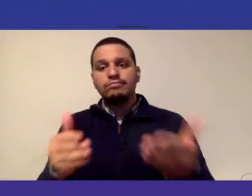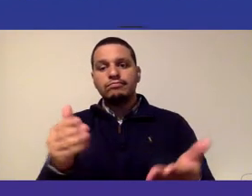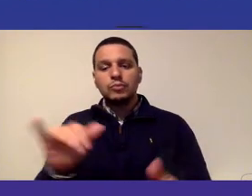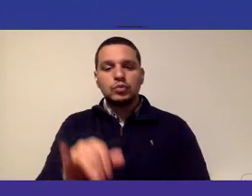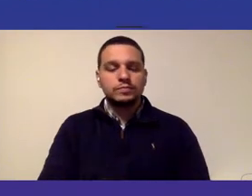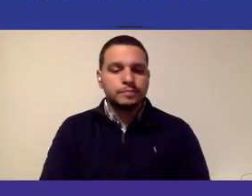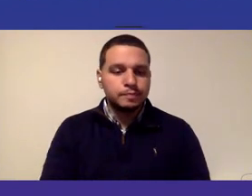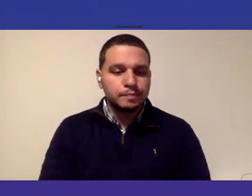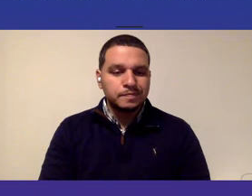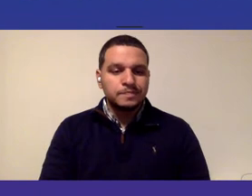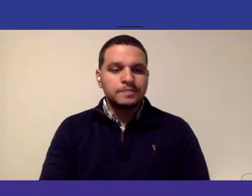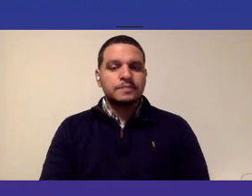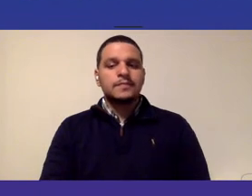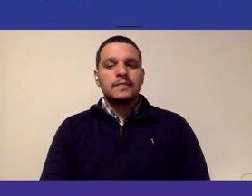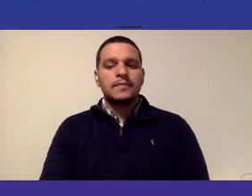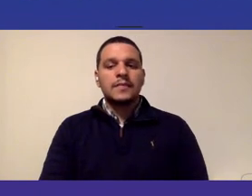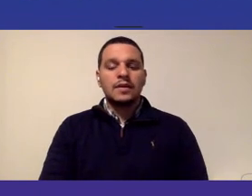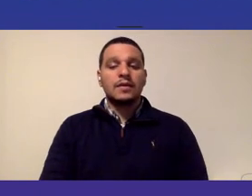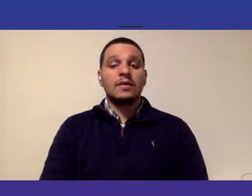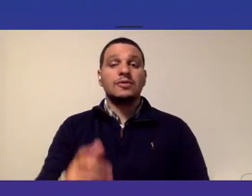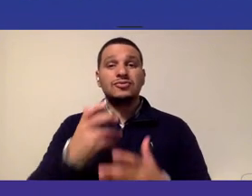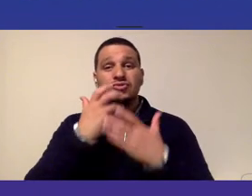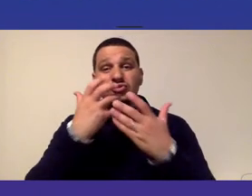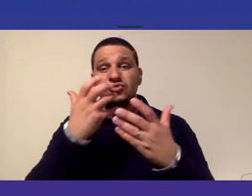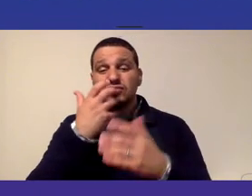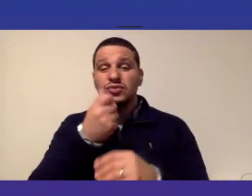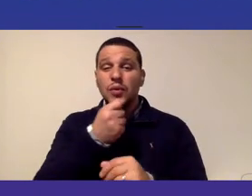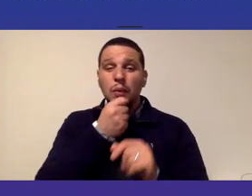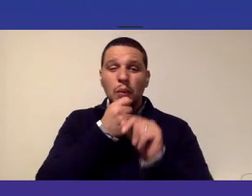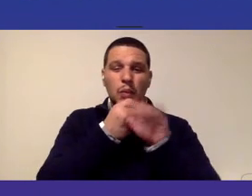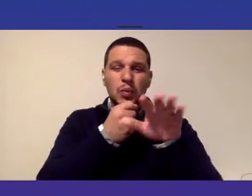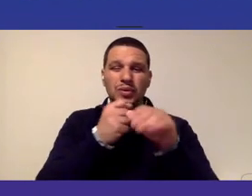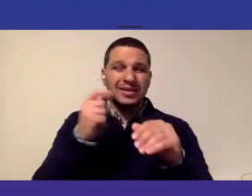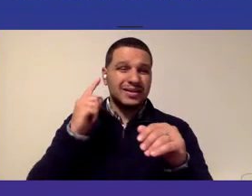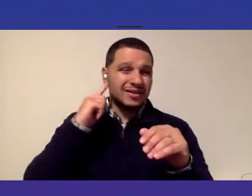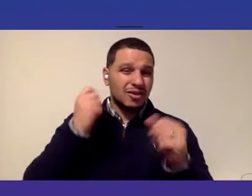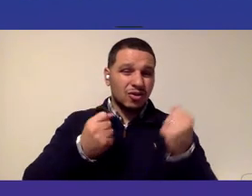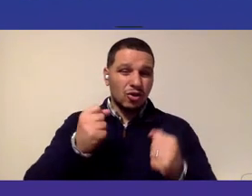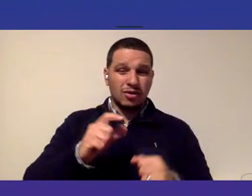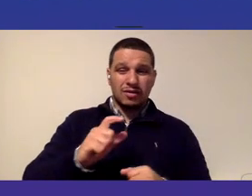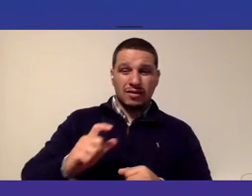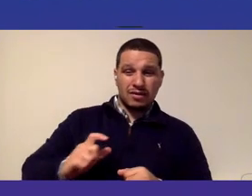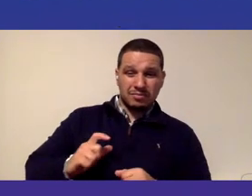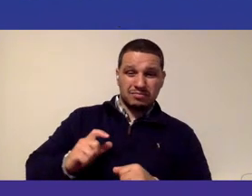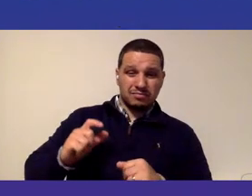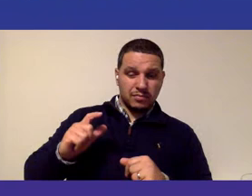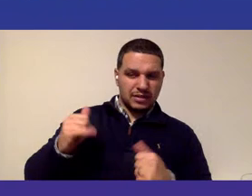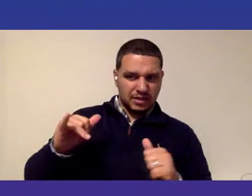Even above the chanting, the bullhorns and the sirens, I could still hear breath.